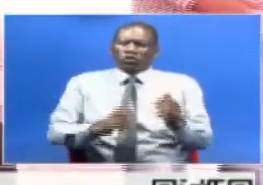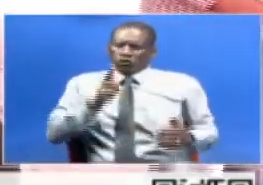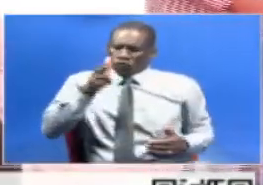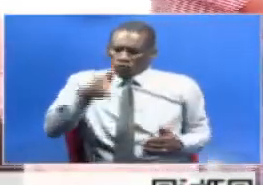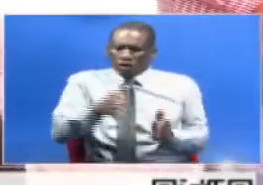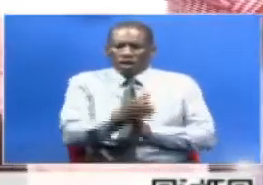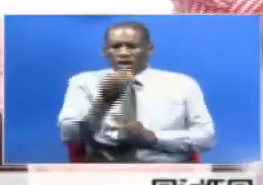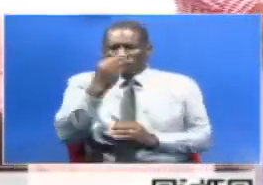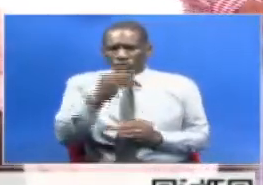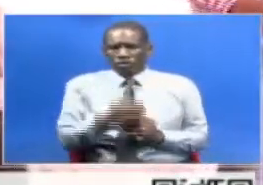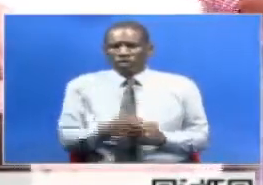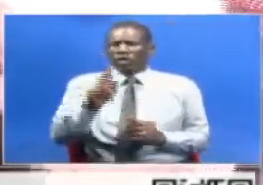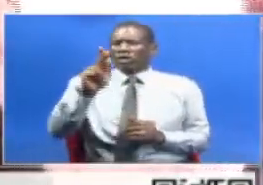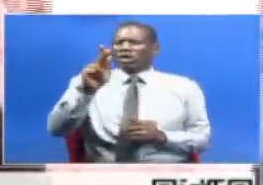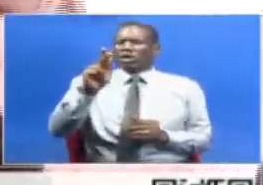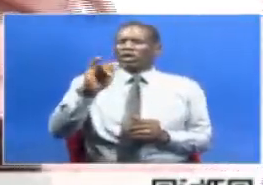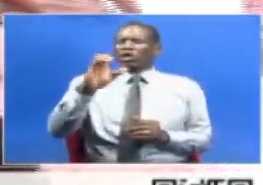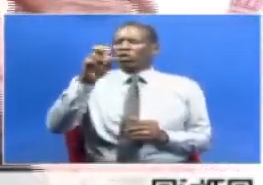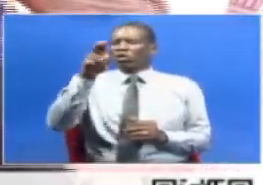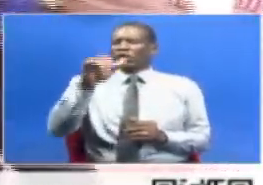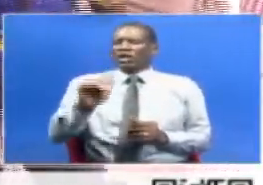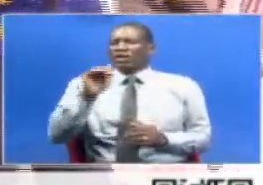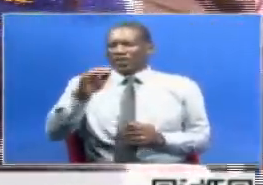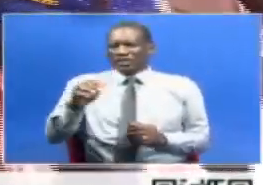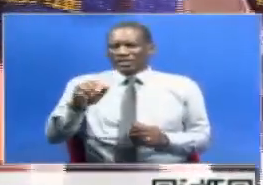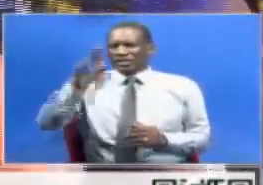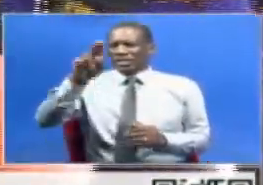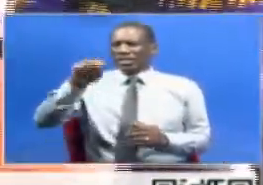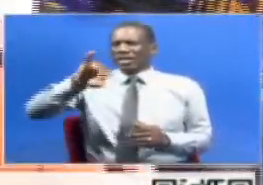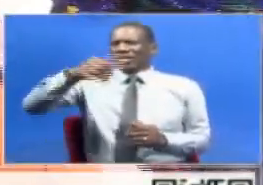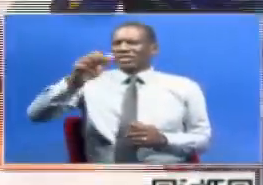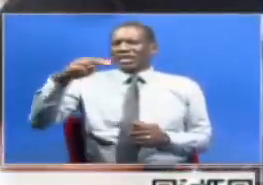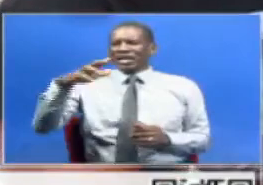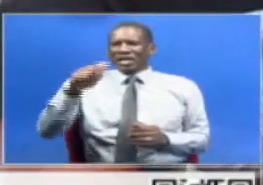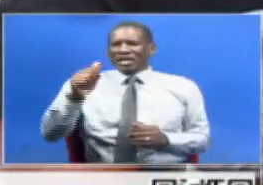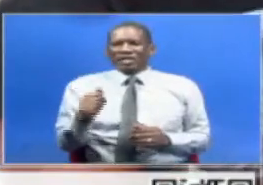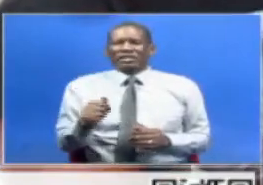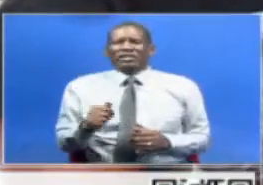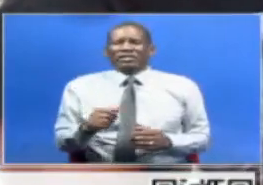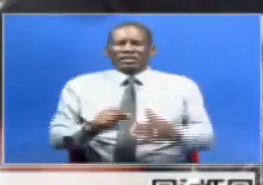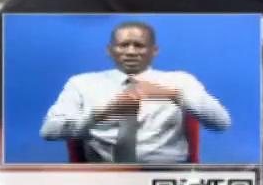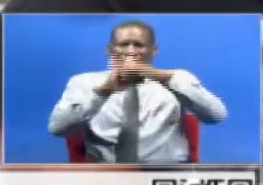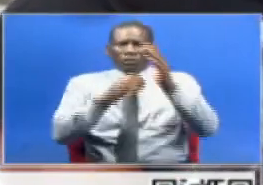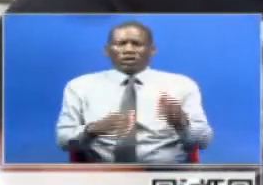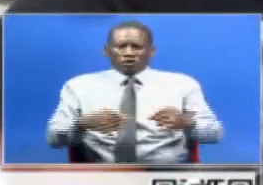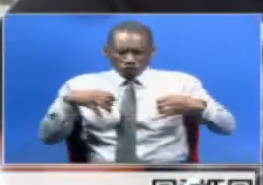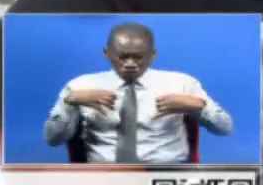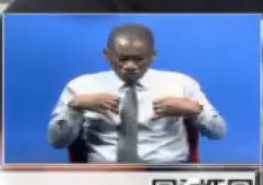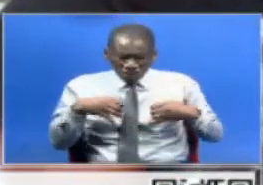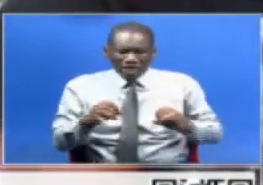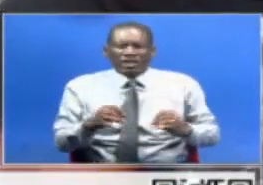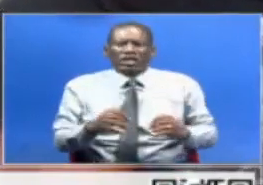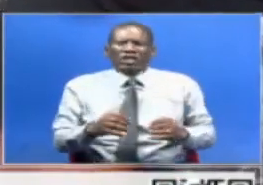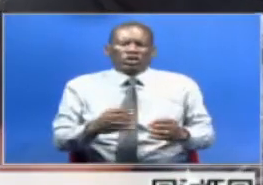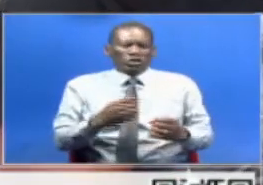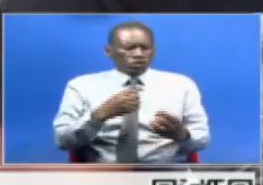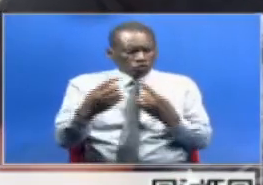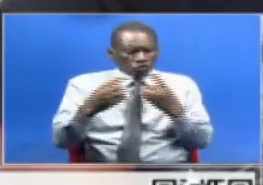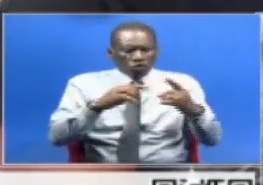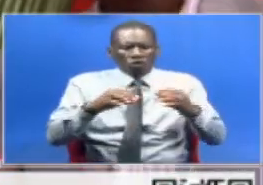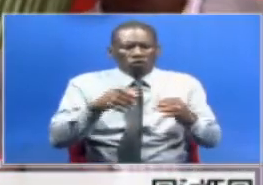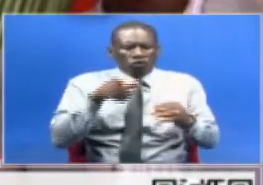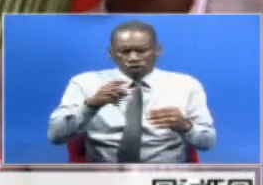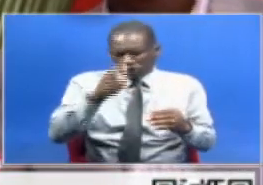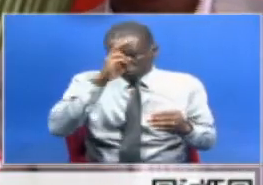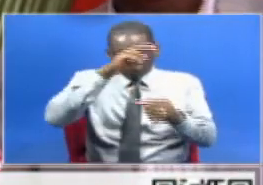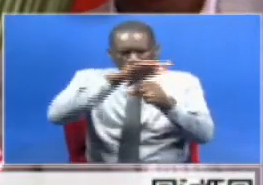food. Kioni on his part is calling on Njenga's supporters to seek redress on alleged police brutality, among other issues.